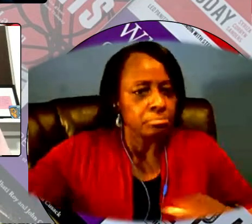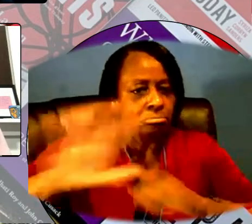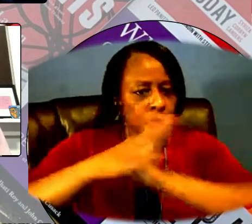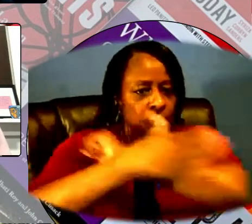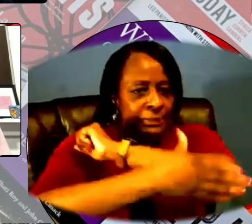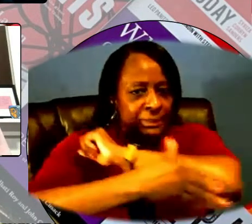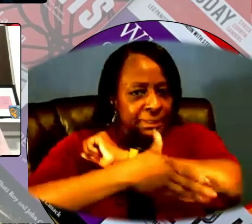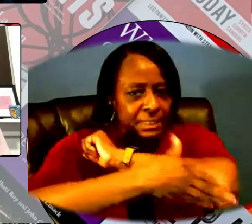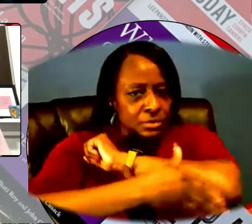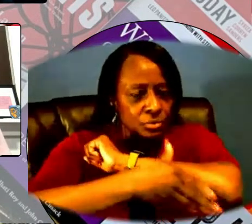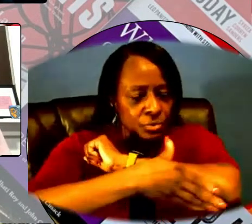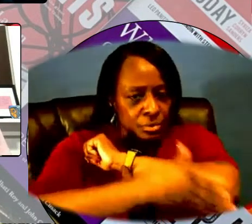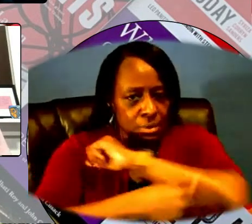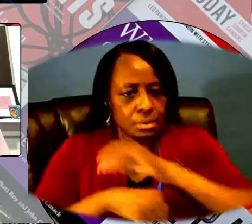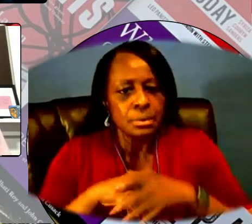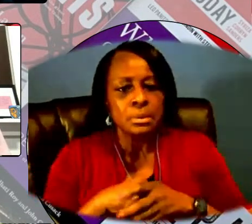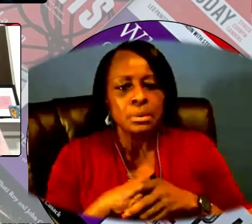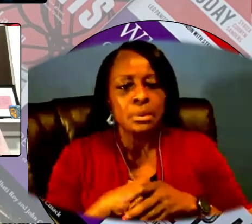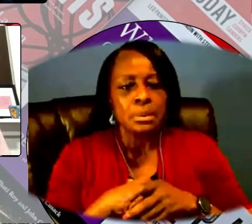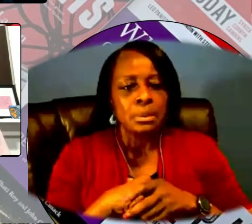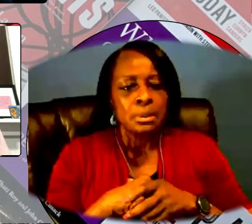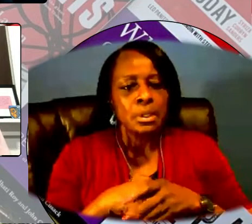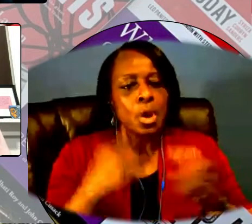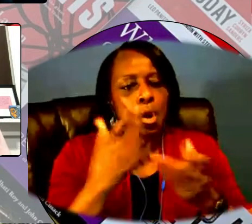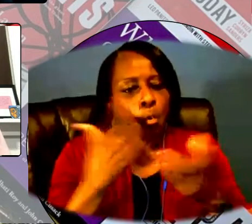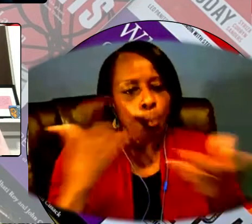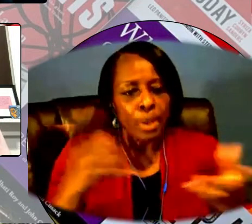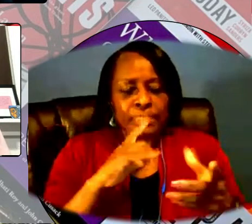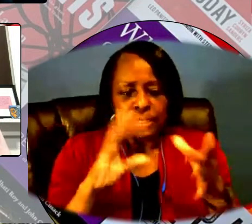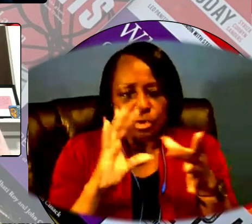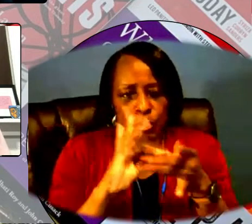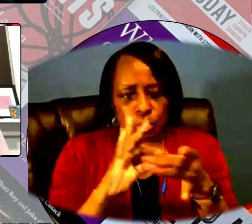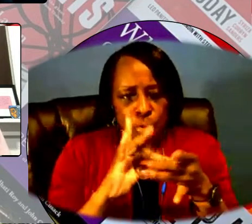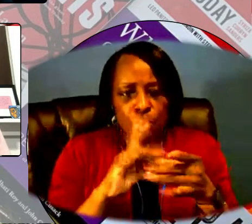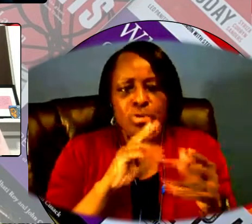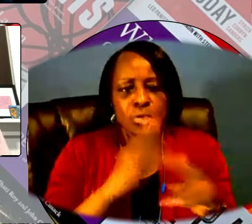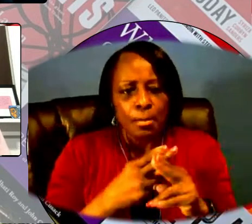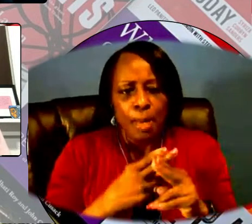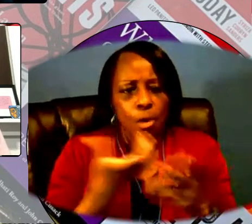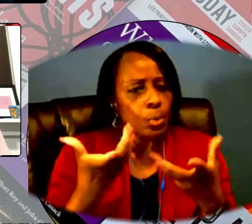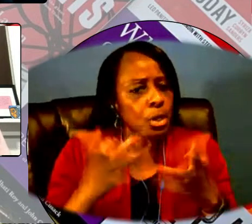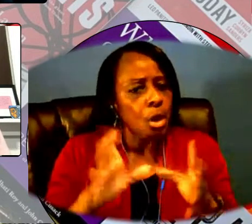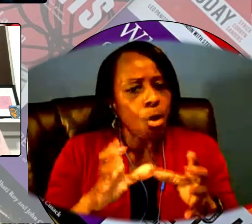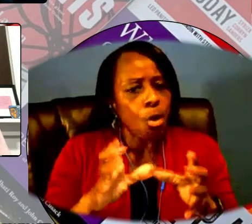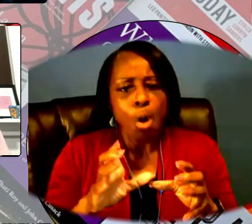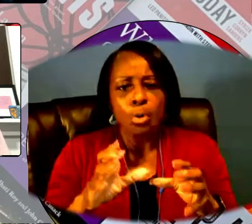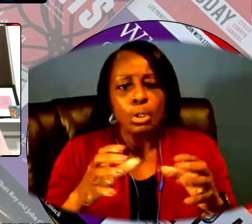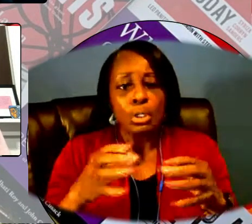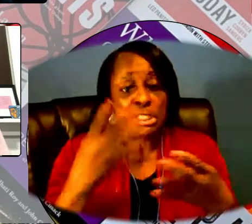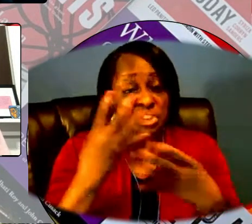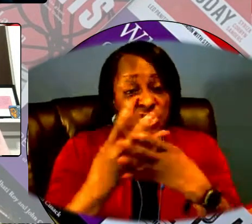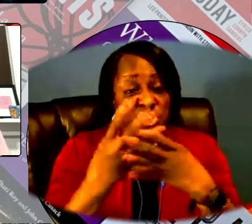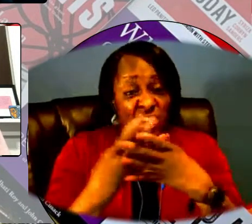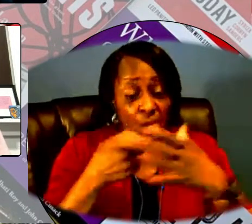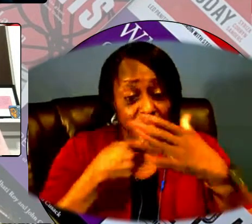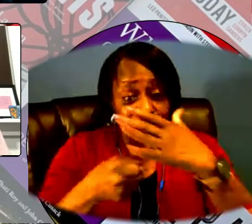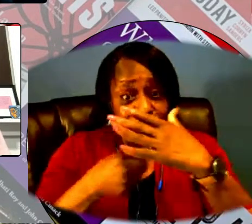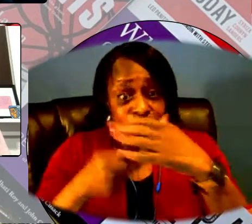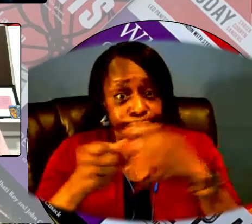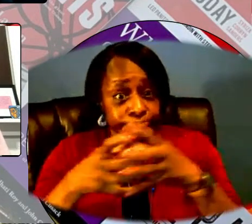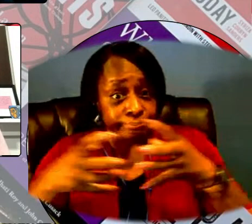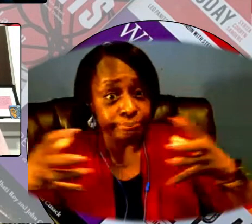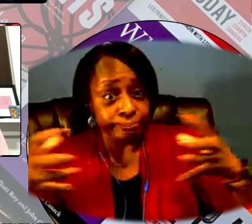And as one of the things that you were alluding to, jail expansion and electronic monitoring